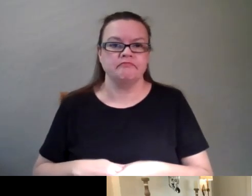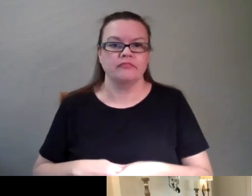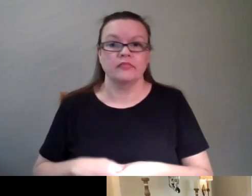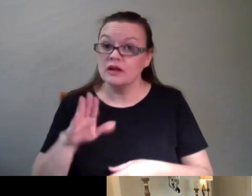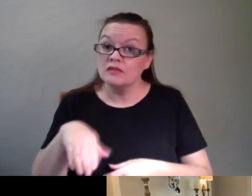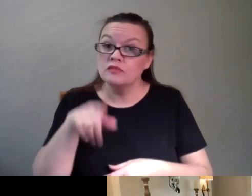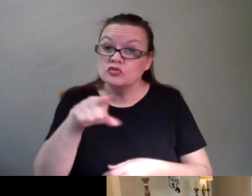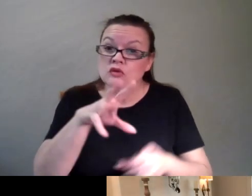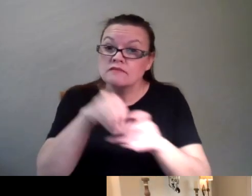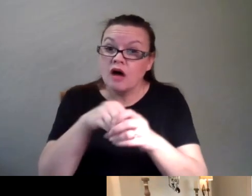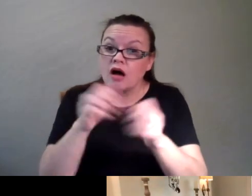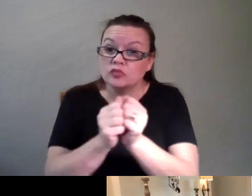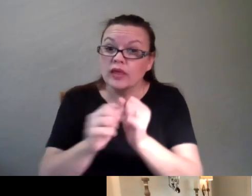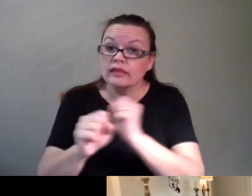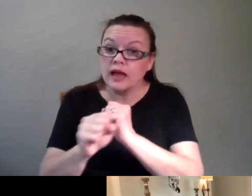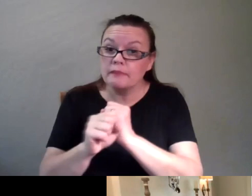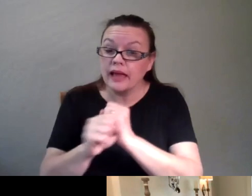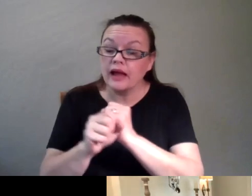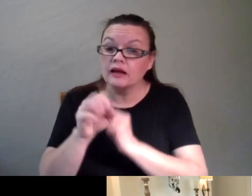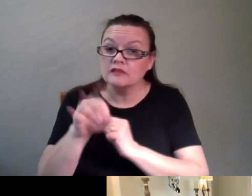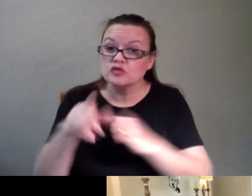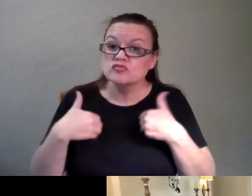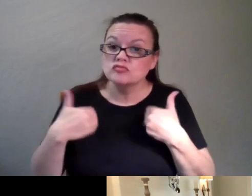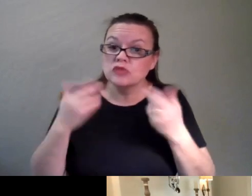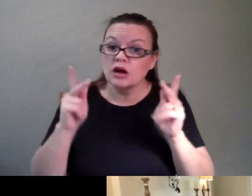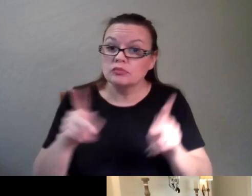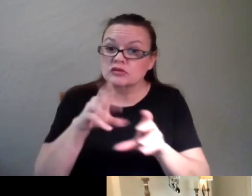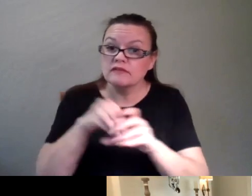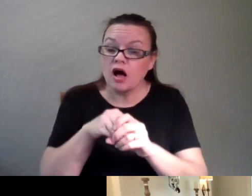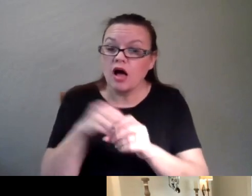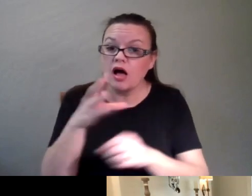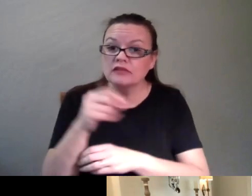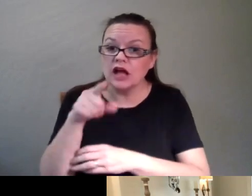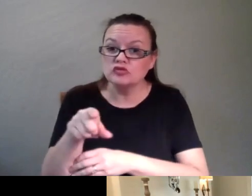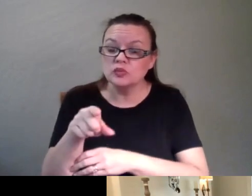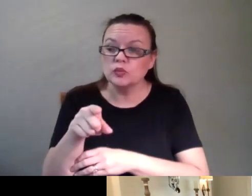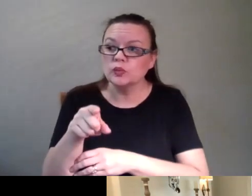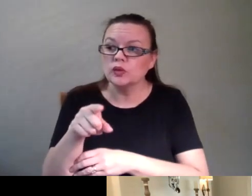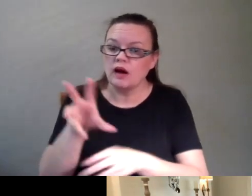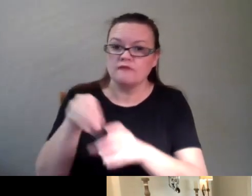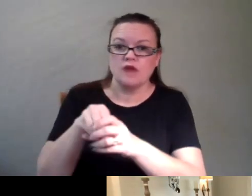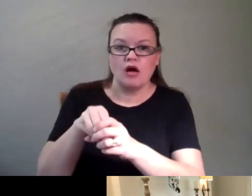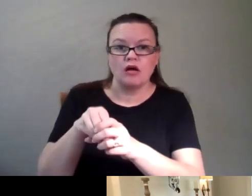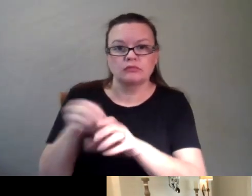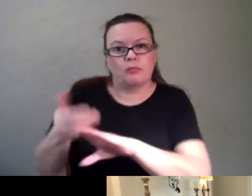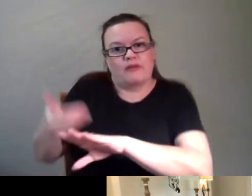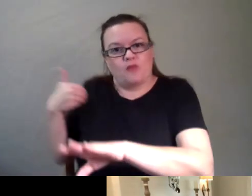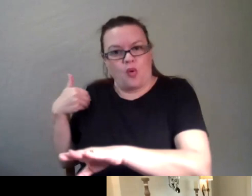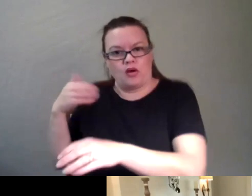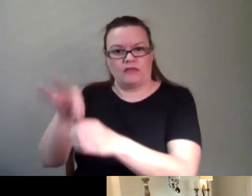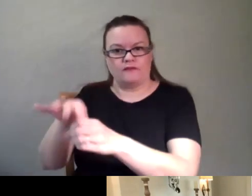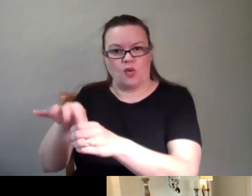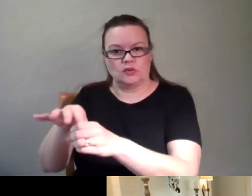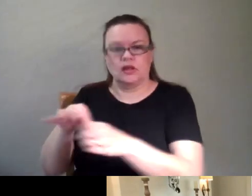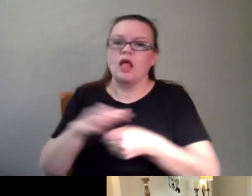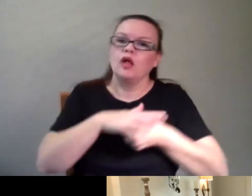involved in campaigns, particularly if you do it early, and don't necessarily pick the highest profile race, sometimes getting in a local race, you